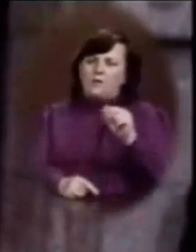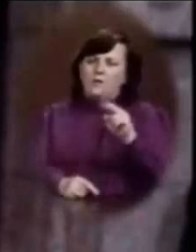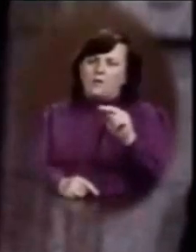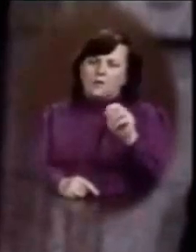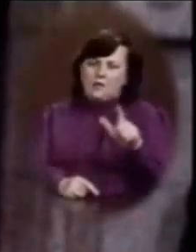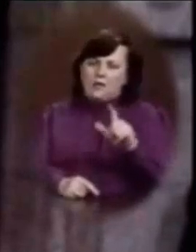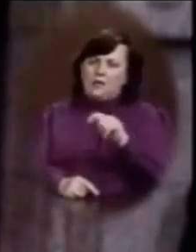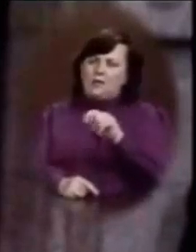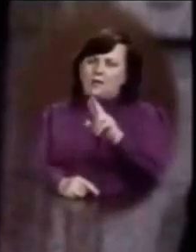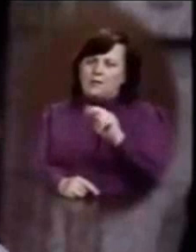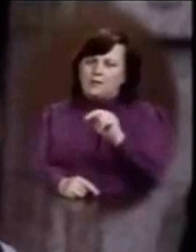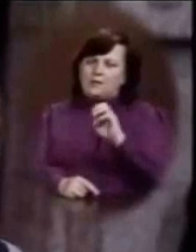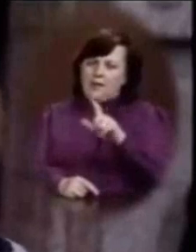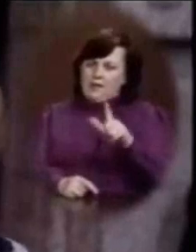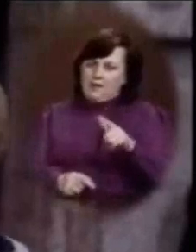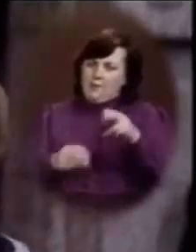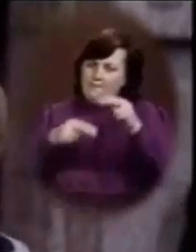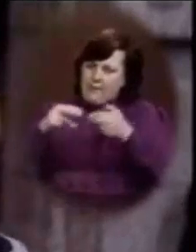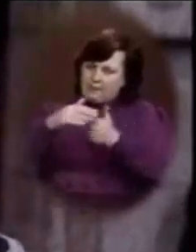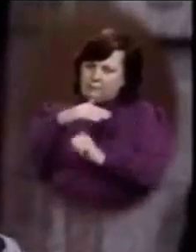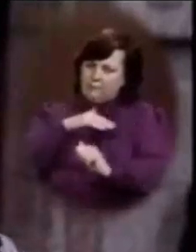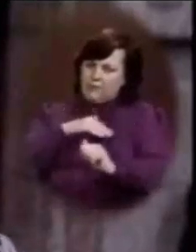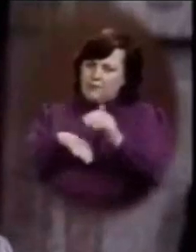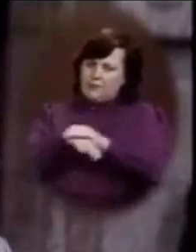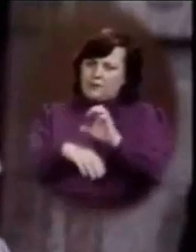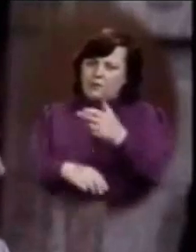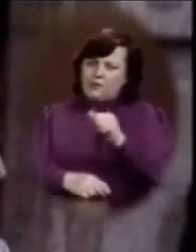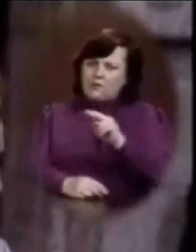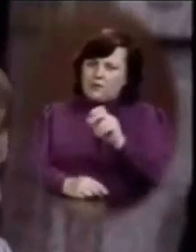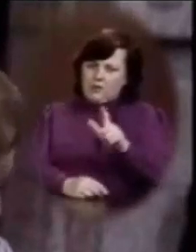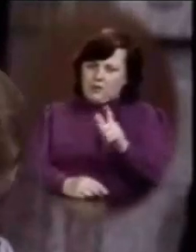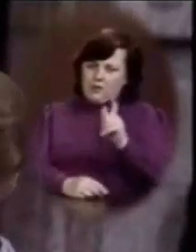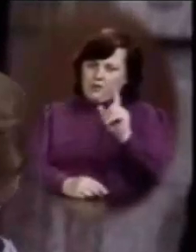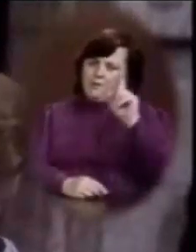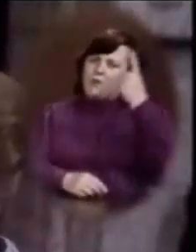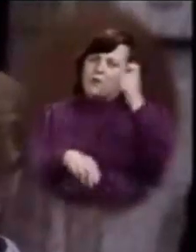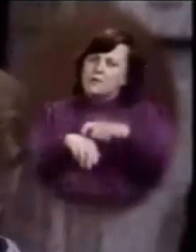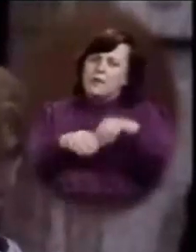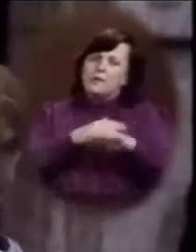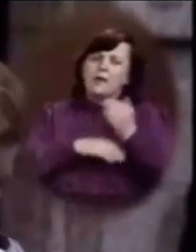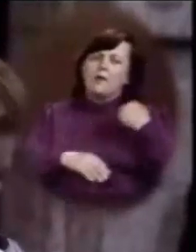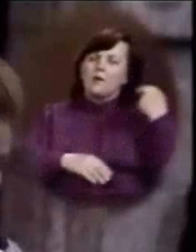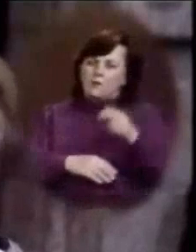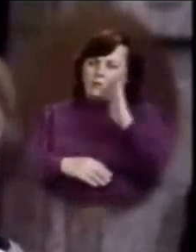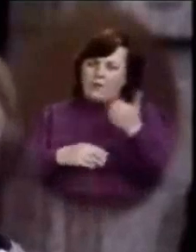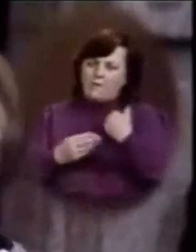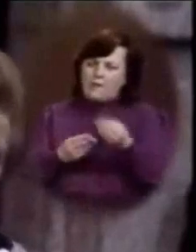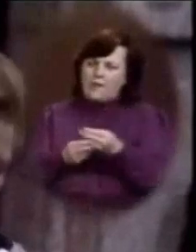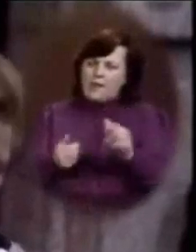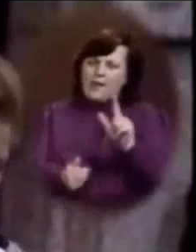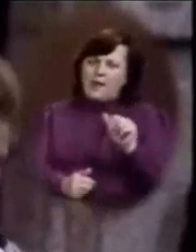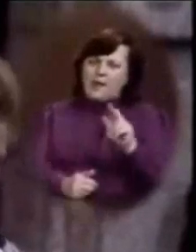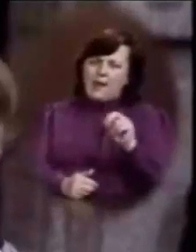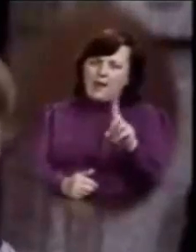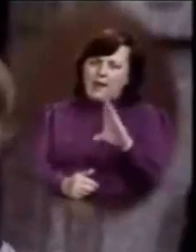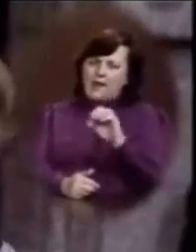for the first time in our history, a land border with Europe. There will be new opportunities